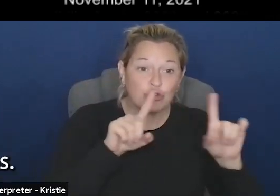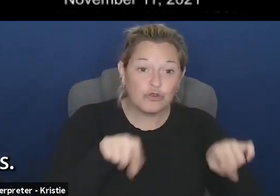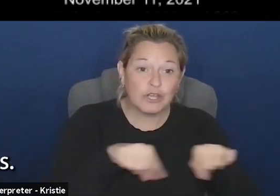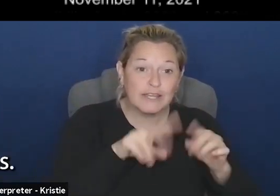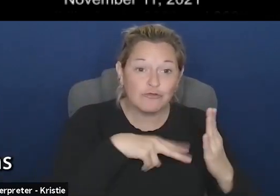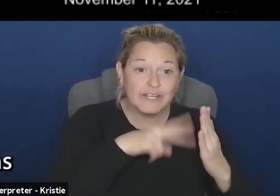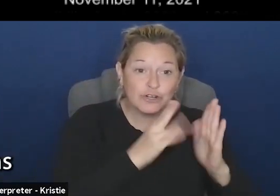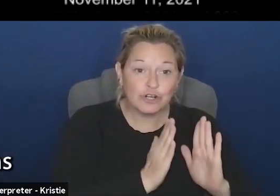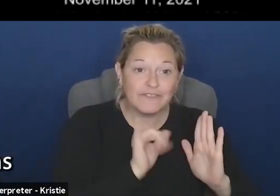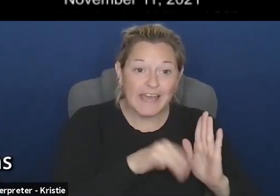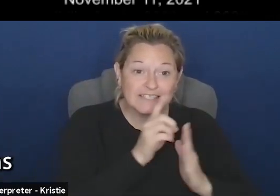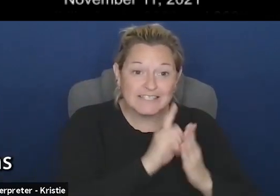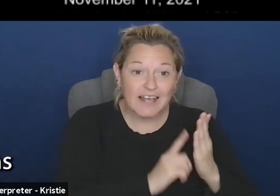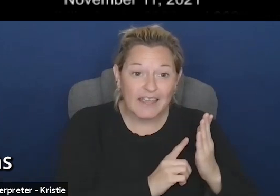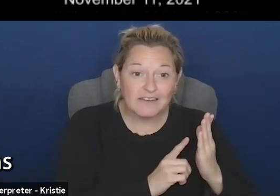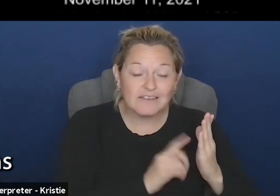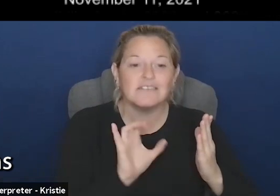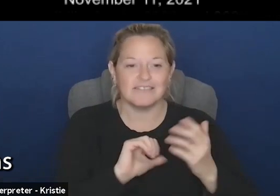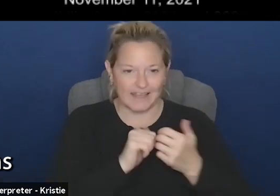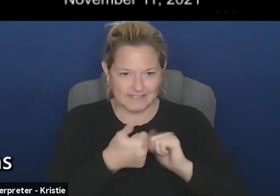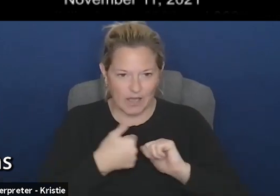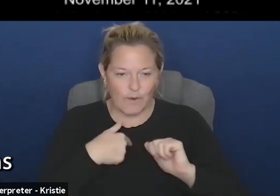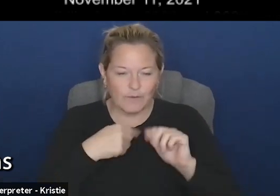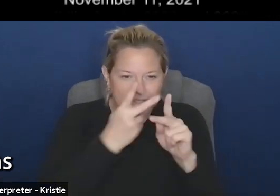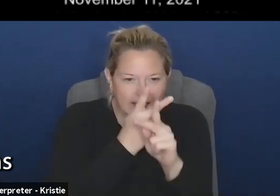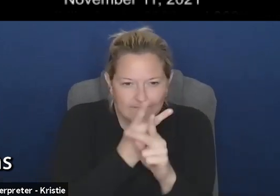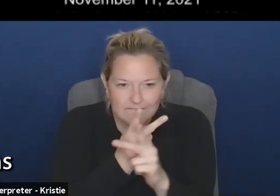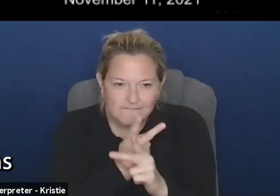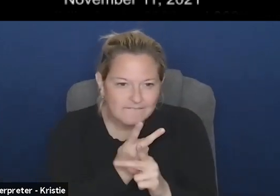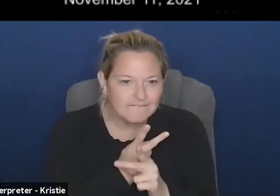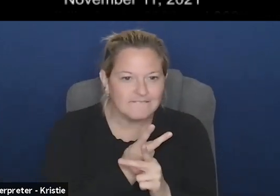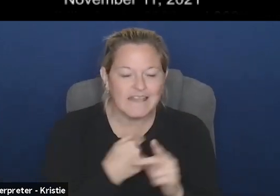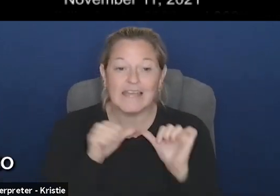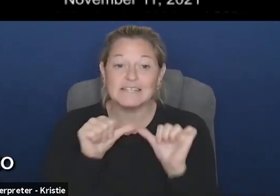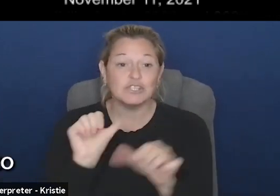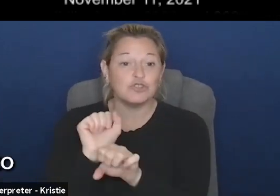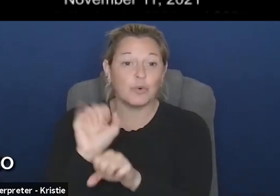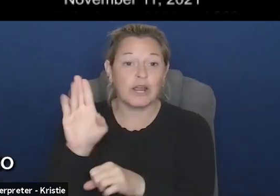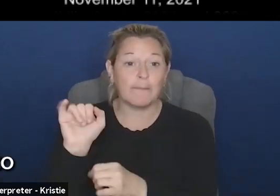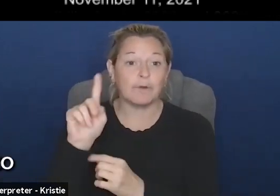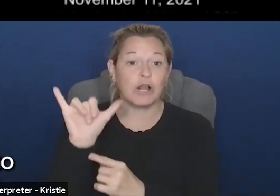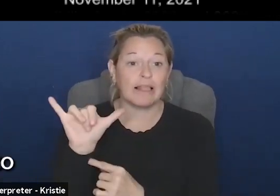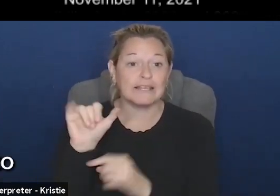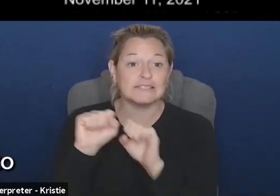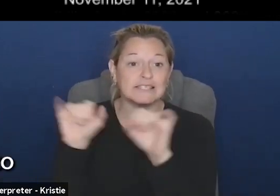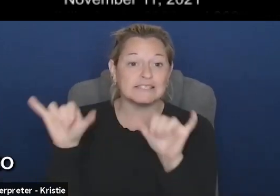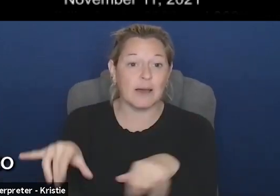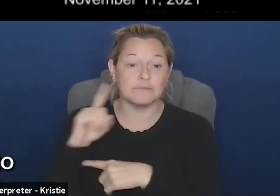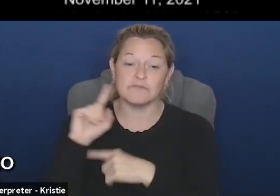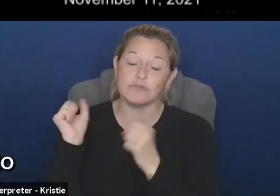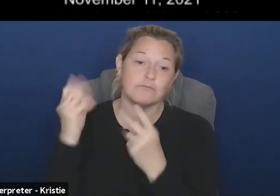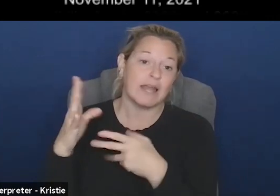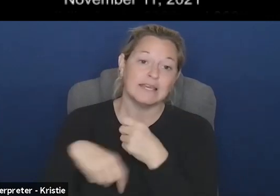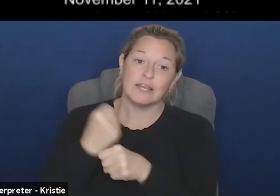Systems. I eventually, I continued to work at Berkeley Systems for a number of years, and I